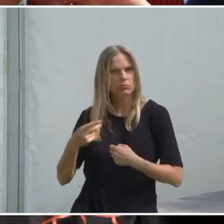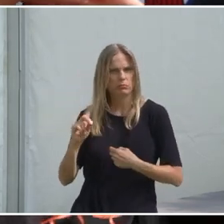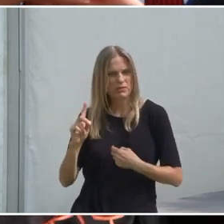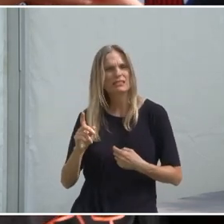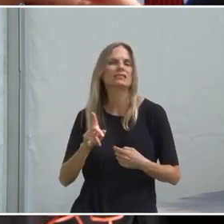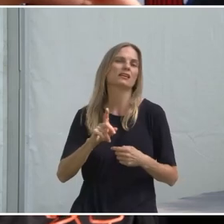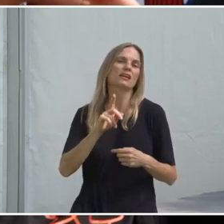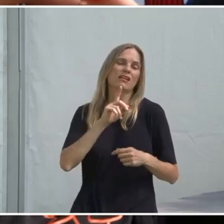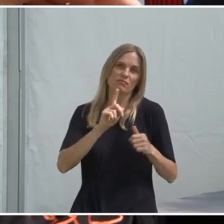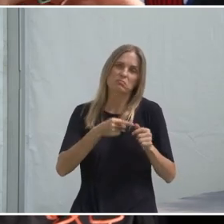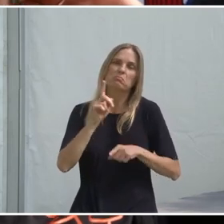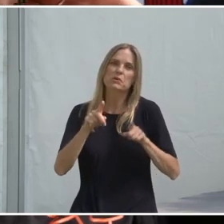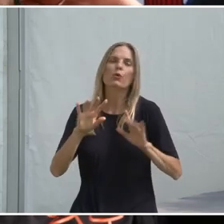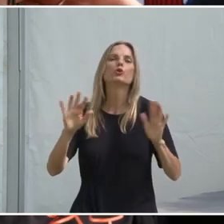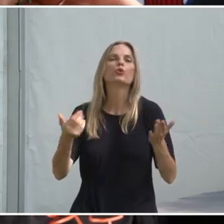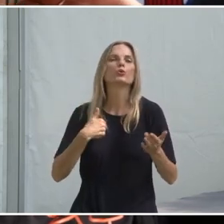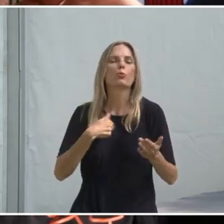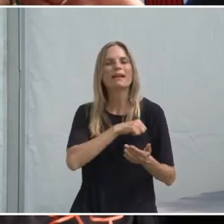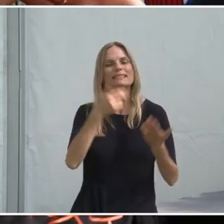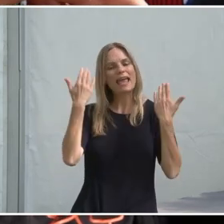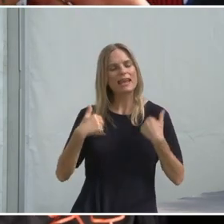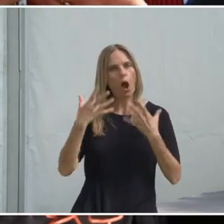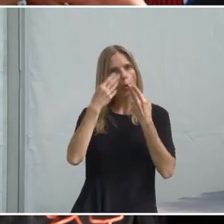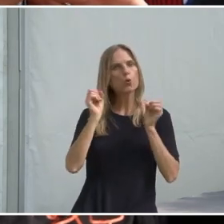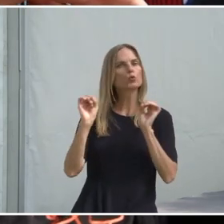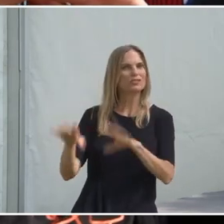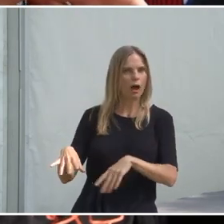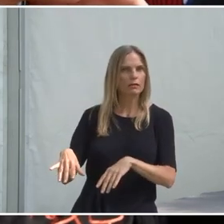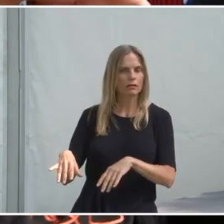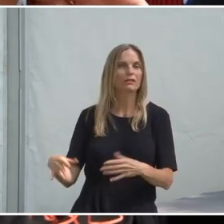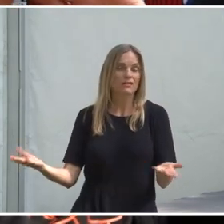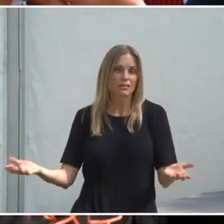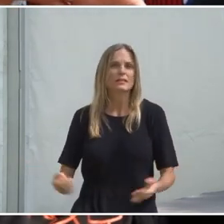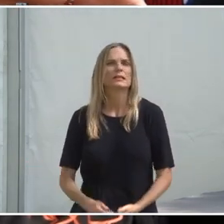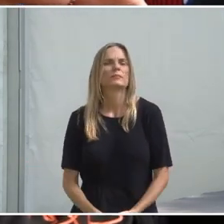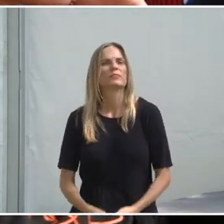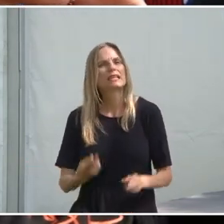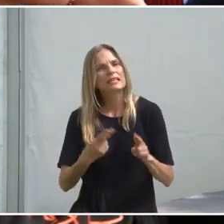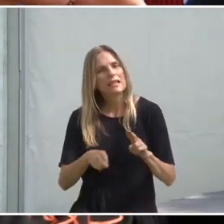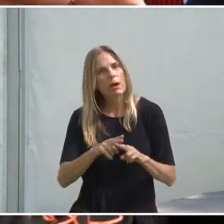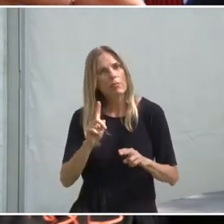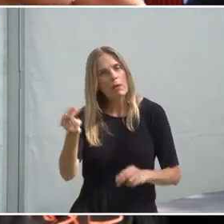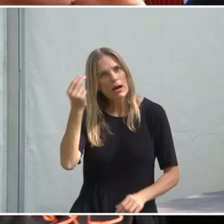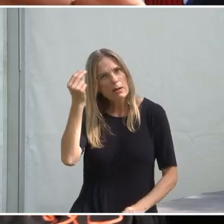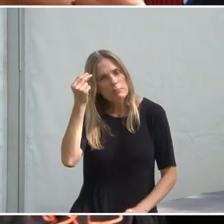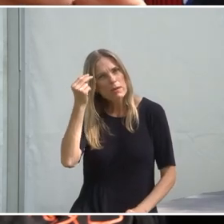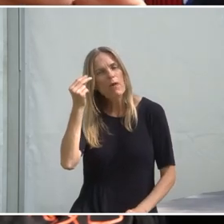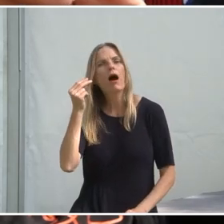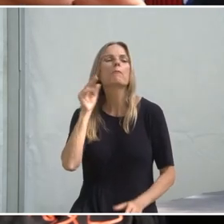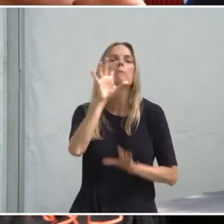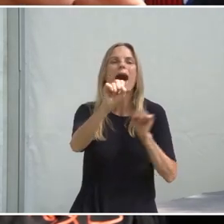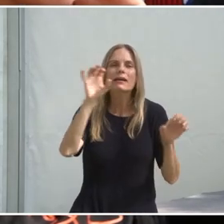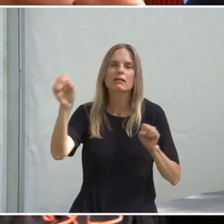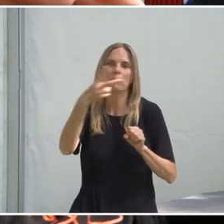also on myself. I sometimes forget to look around and notice other people. So actually to learn the practices of noticing other